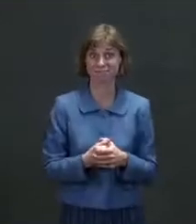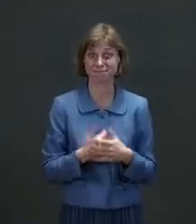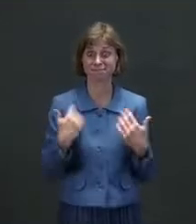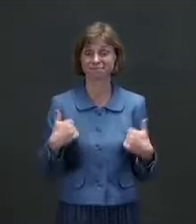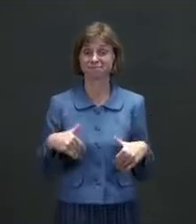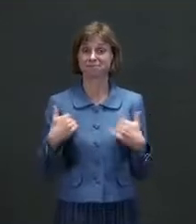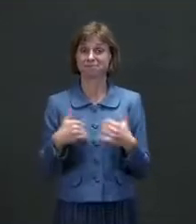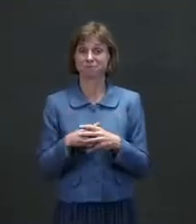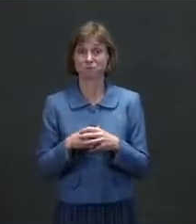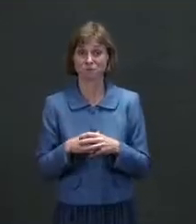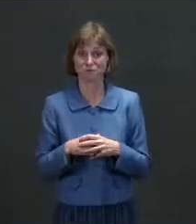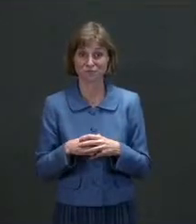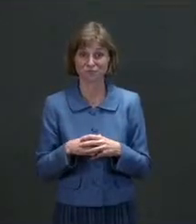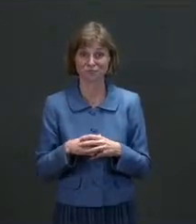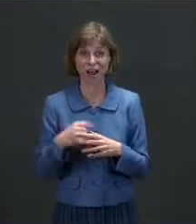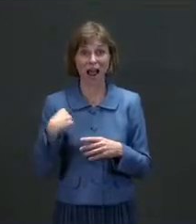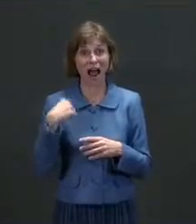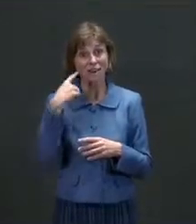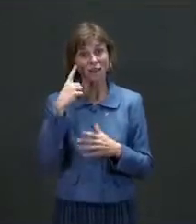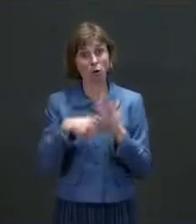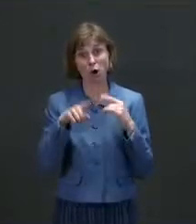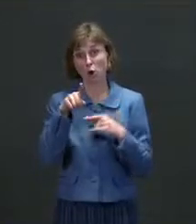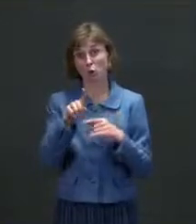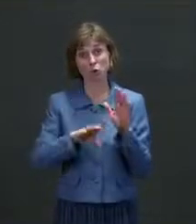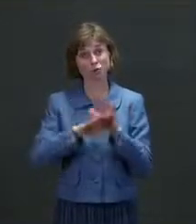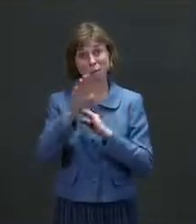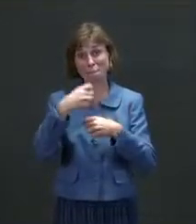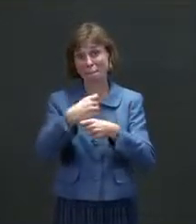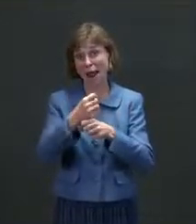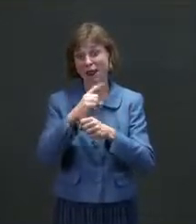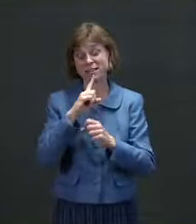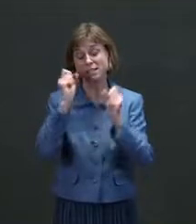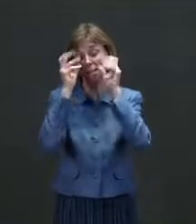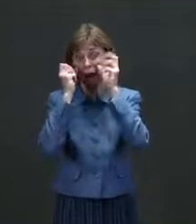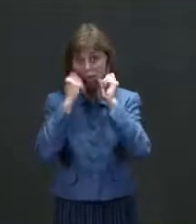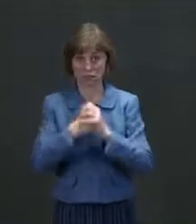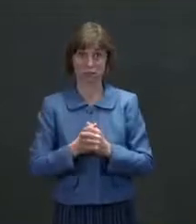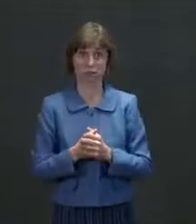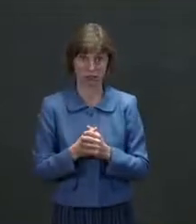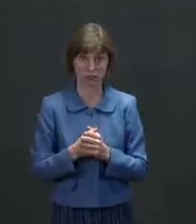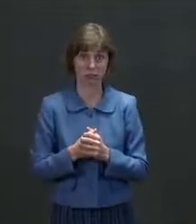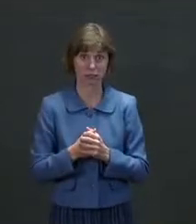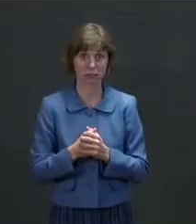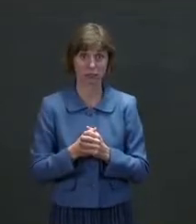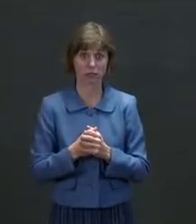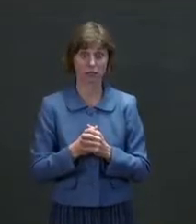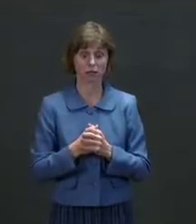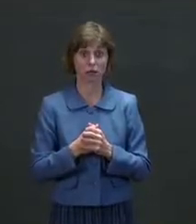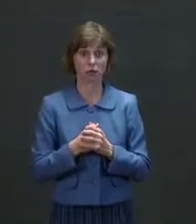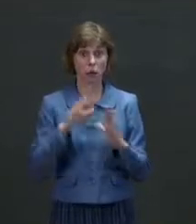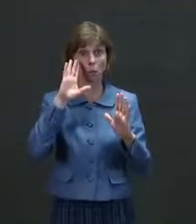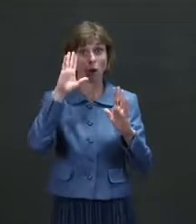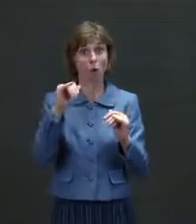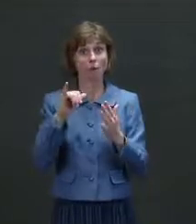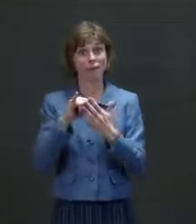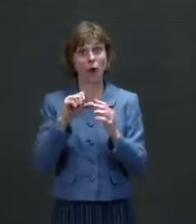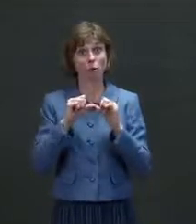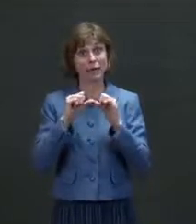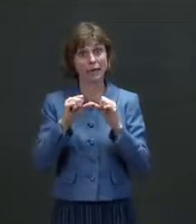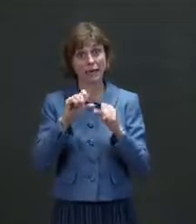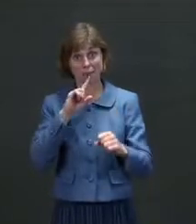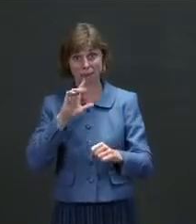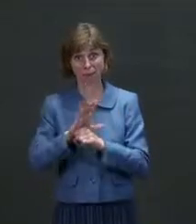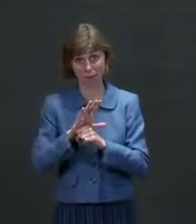I just think what you put together is amazing. Our hope is that we're going to be able to not only get keep the commitment to